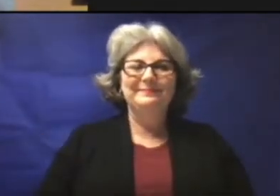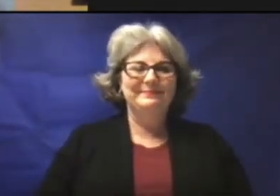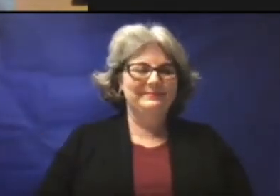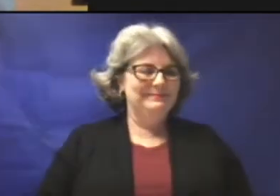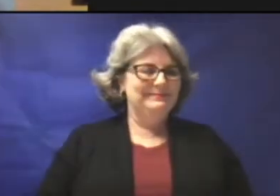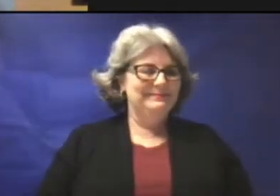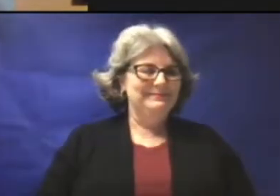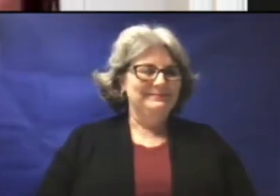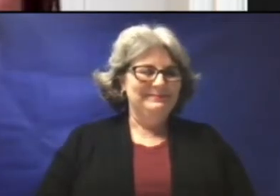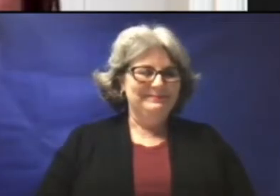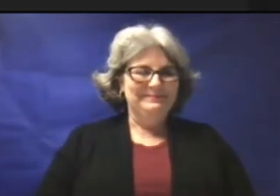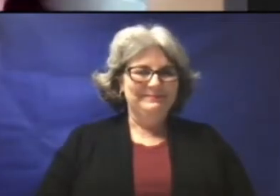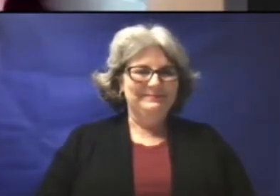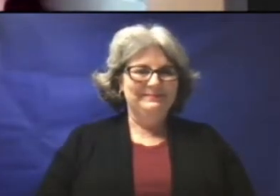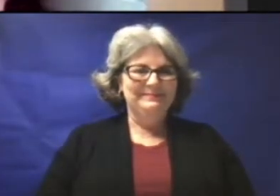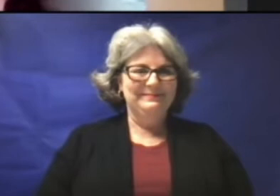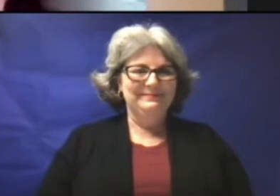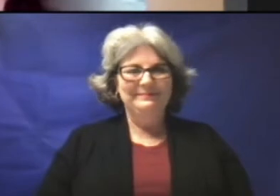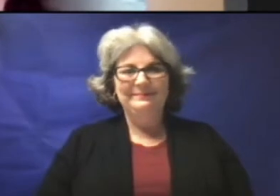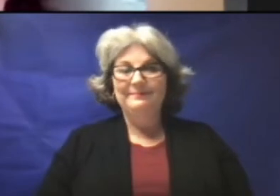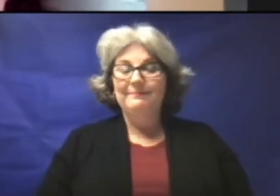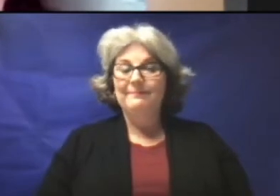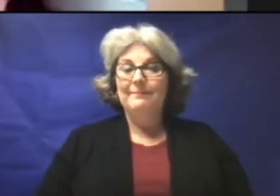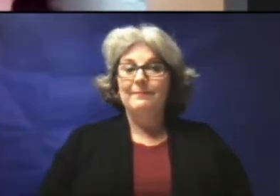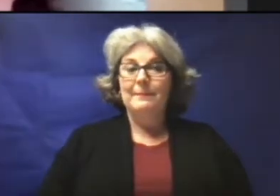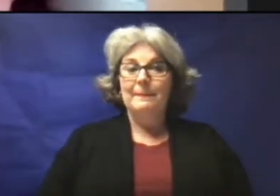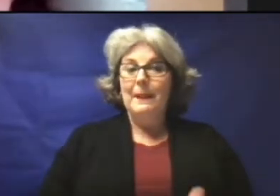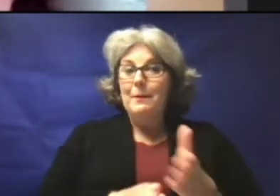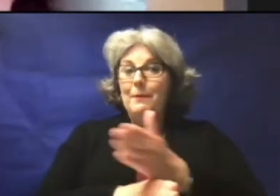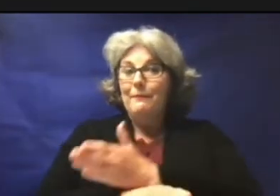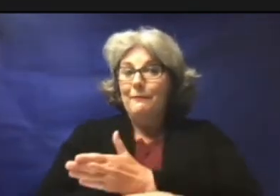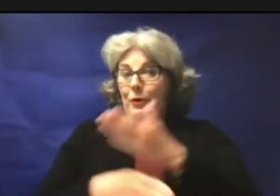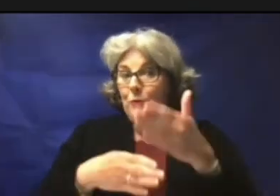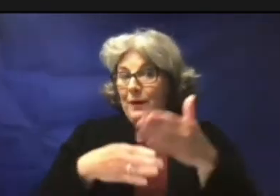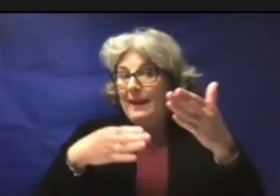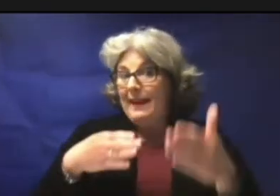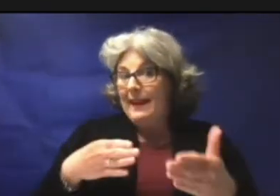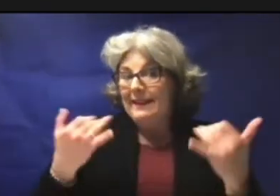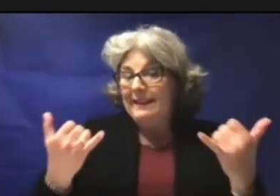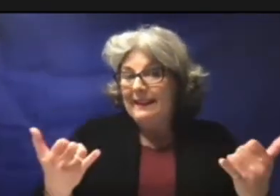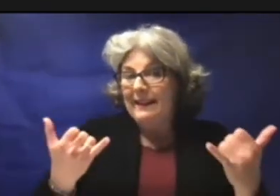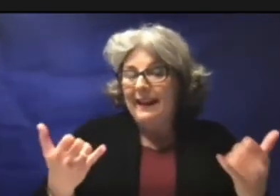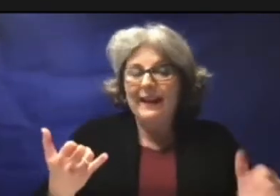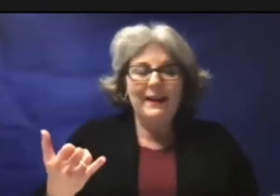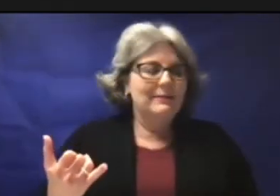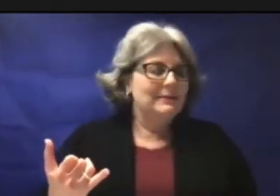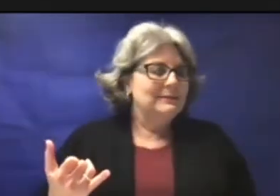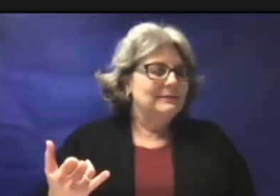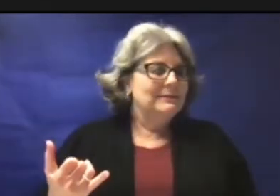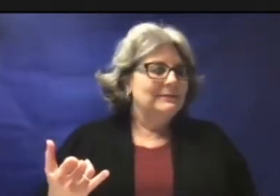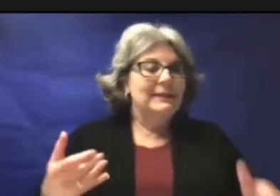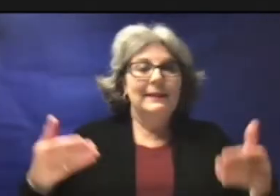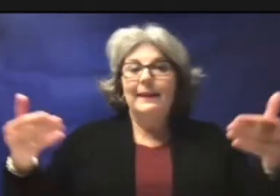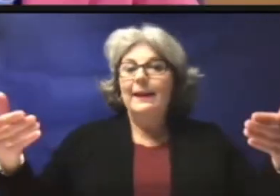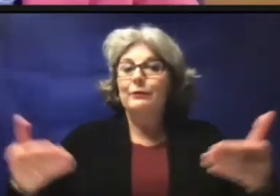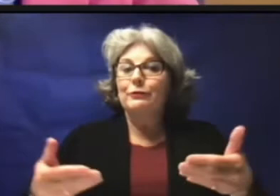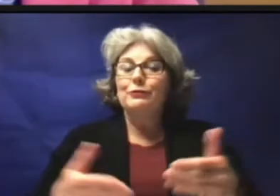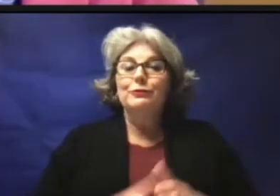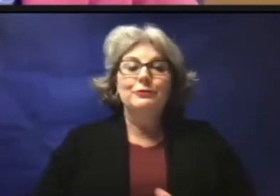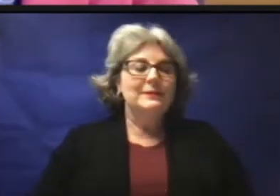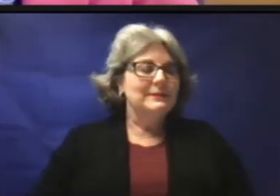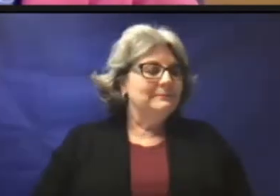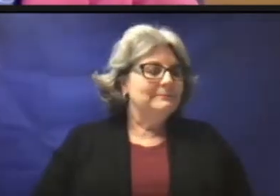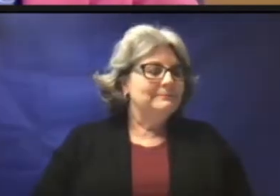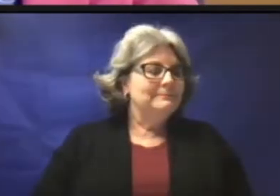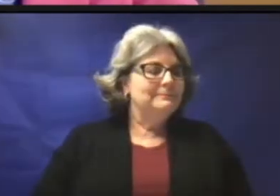All right. So next, before we end, I'd like to introduce